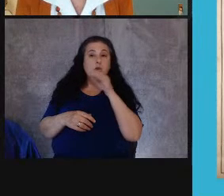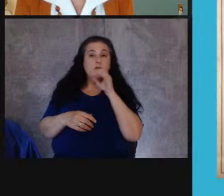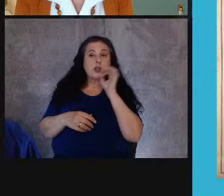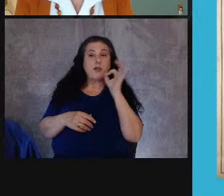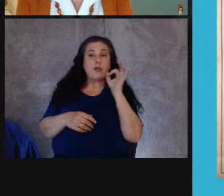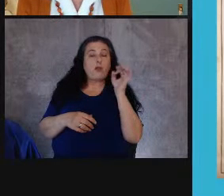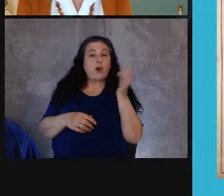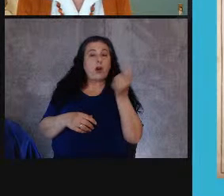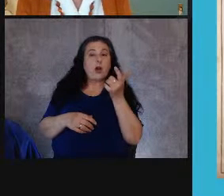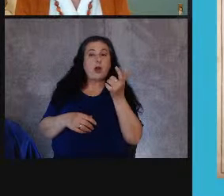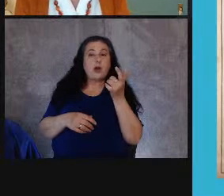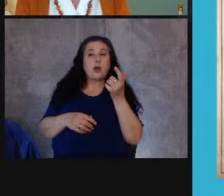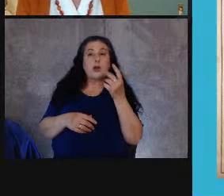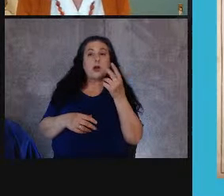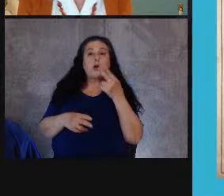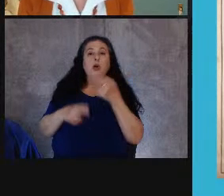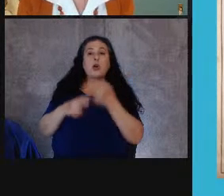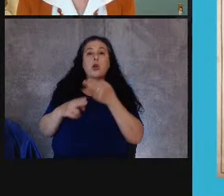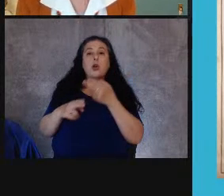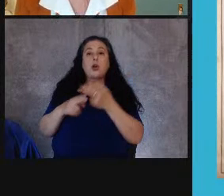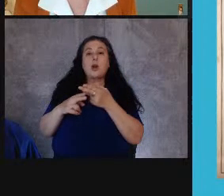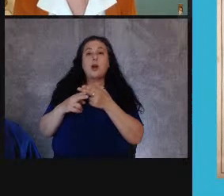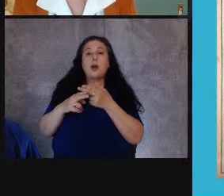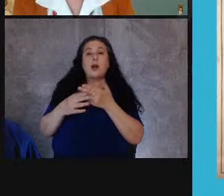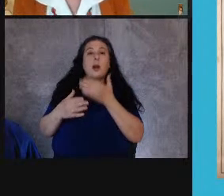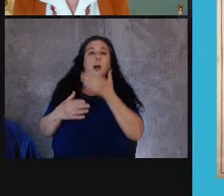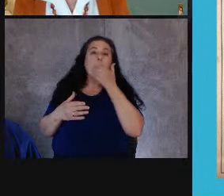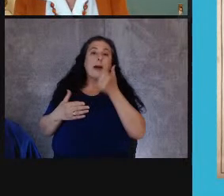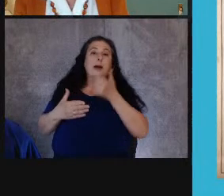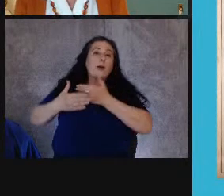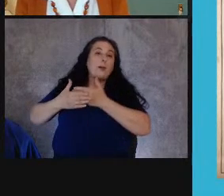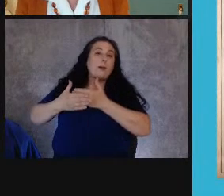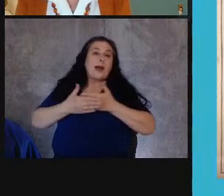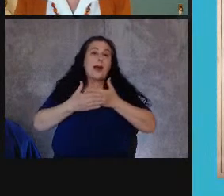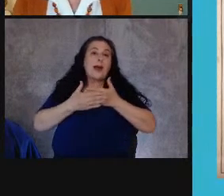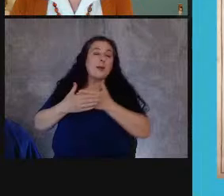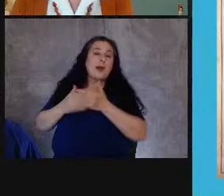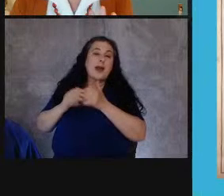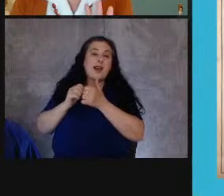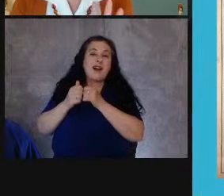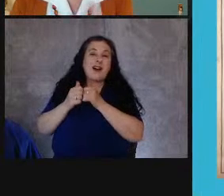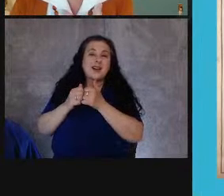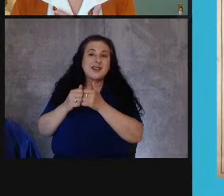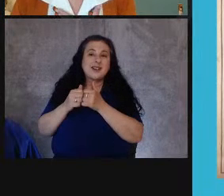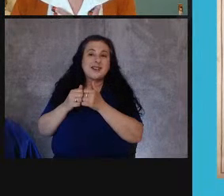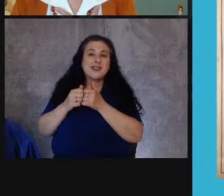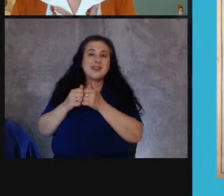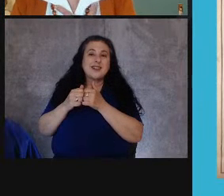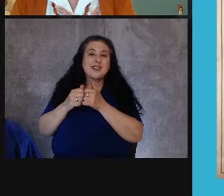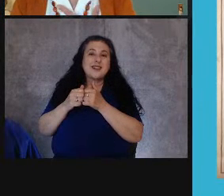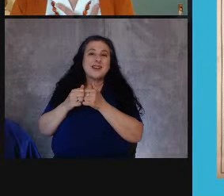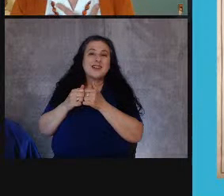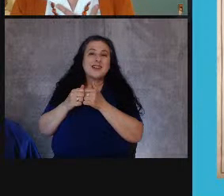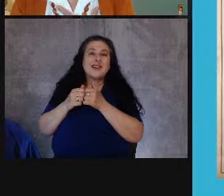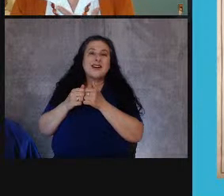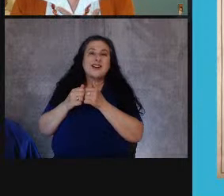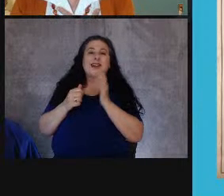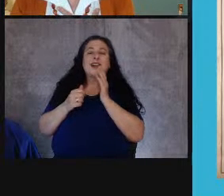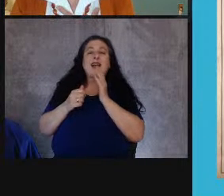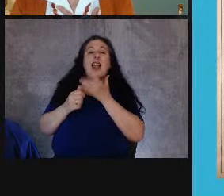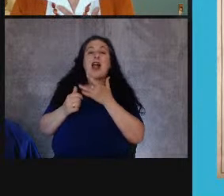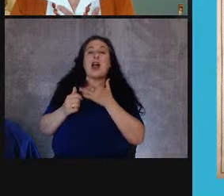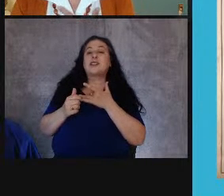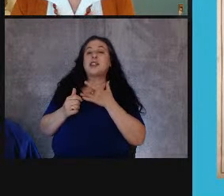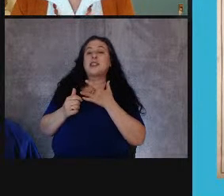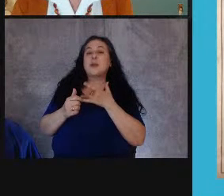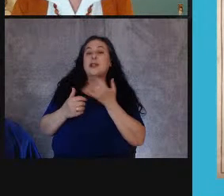all were what were called better baby contests. And these are just to our